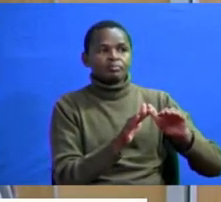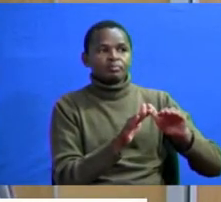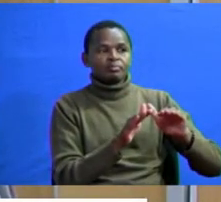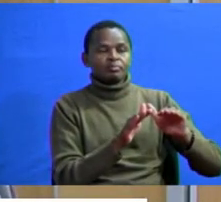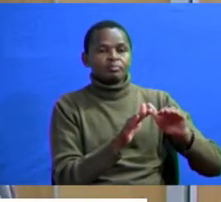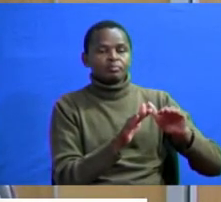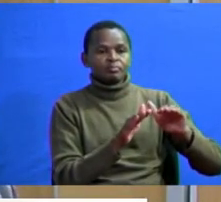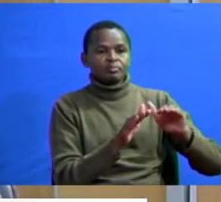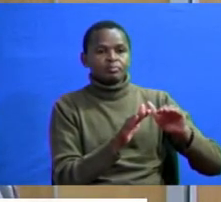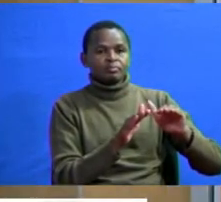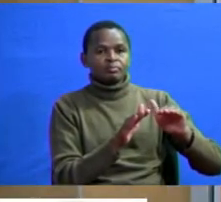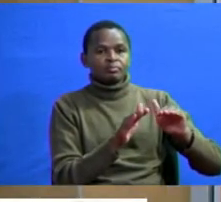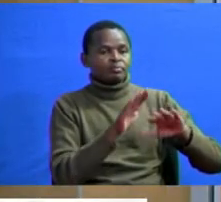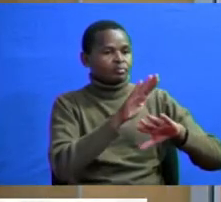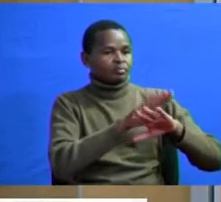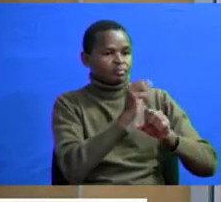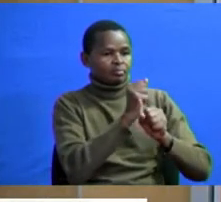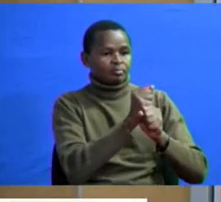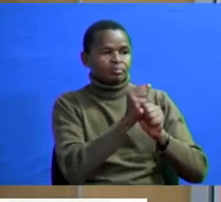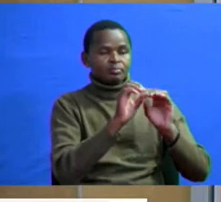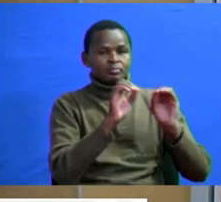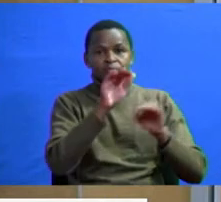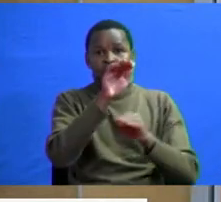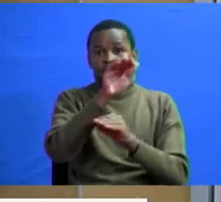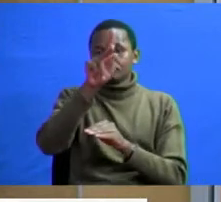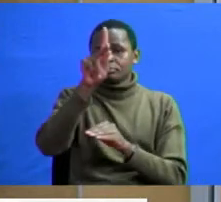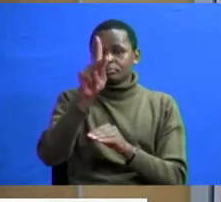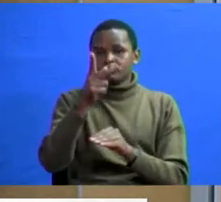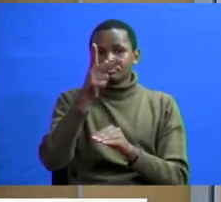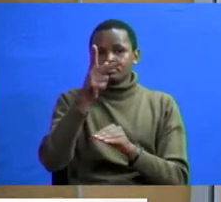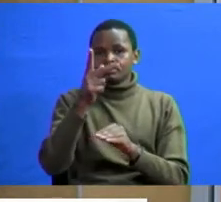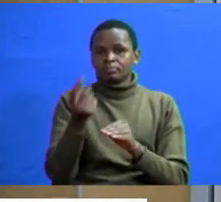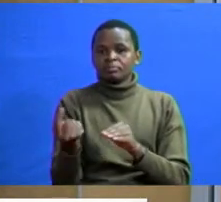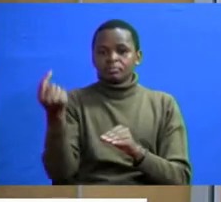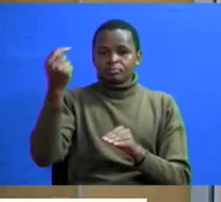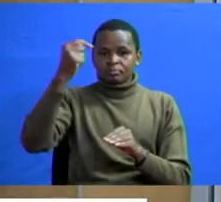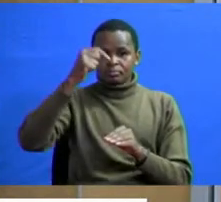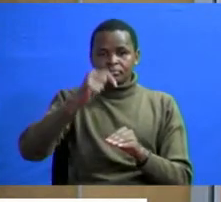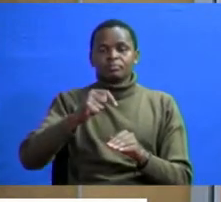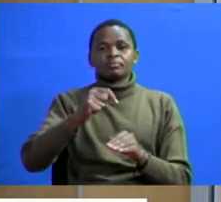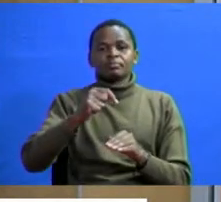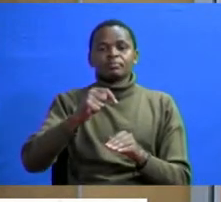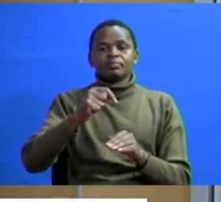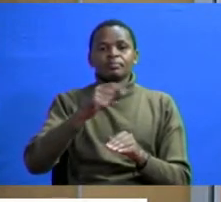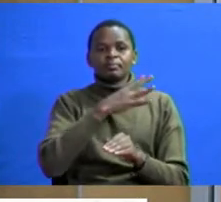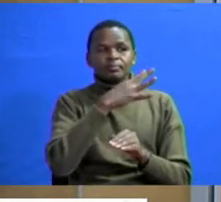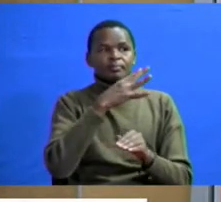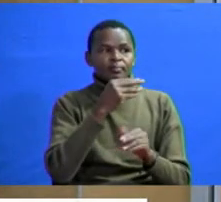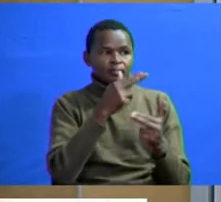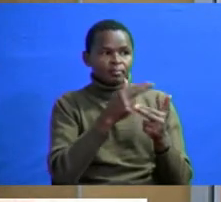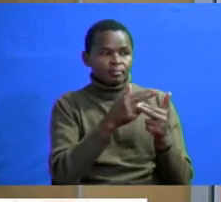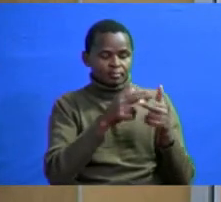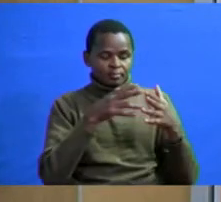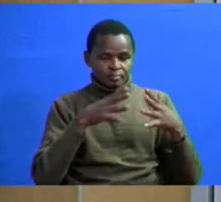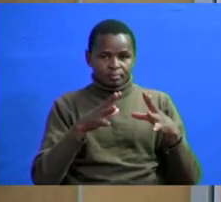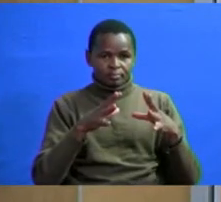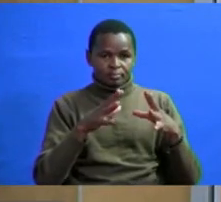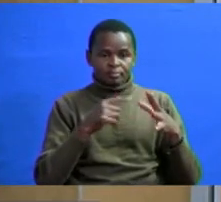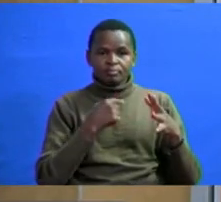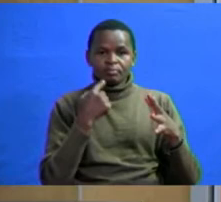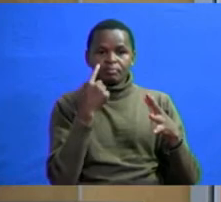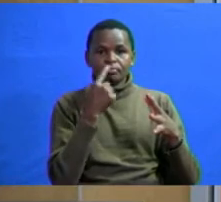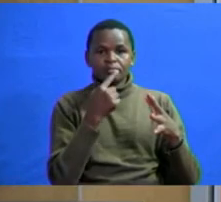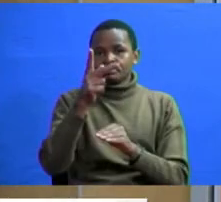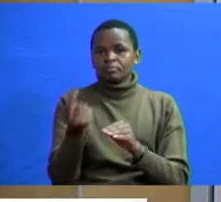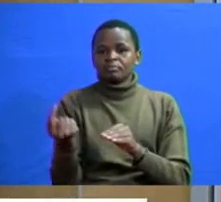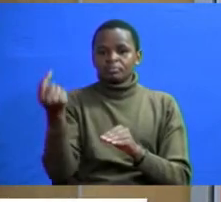lackluster in performance. If we ask Kenyans to step forward and name the people who normally facilitate them